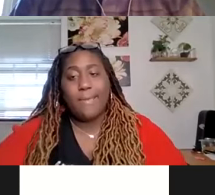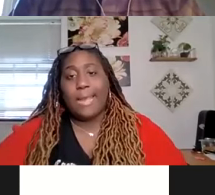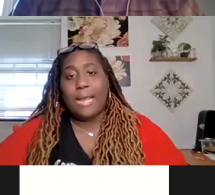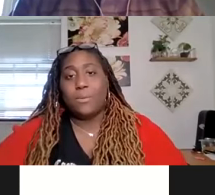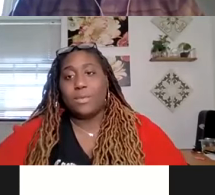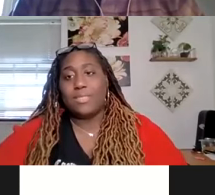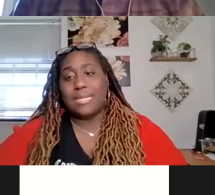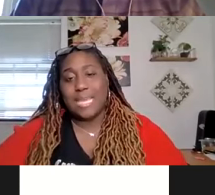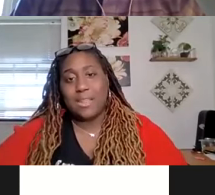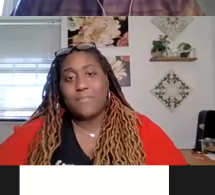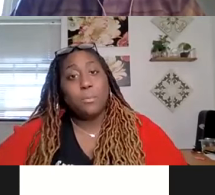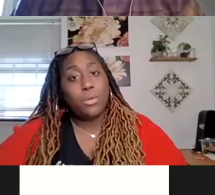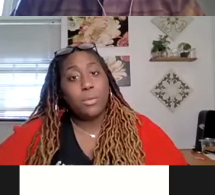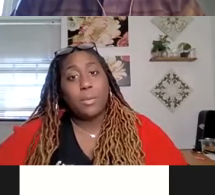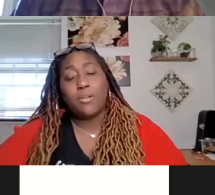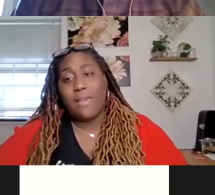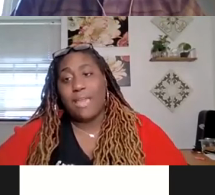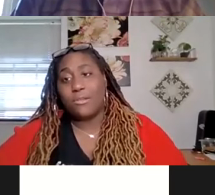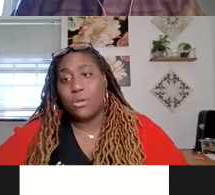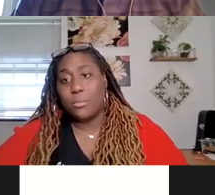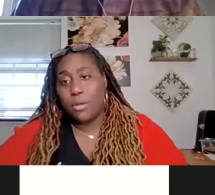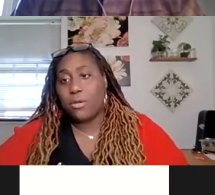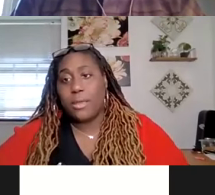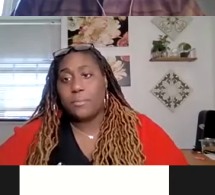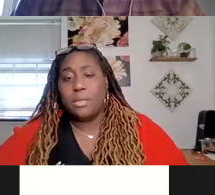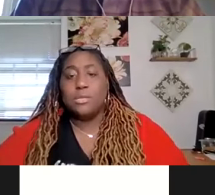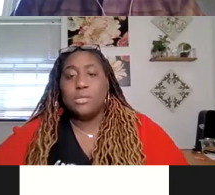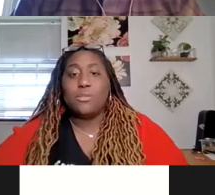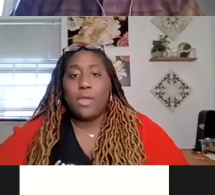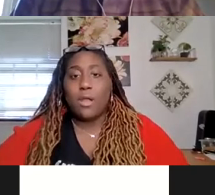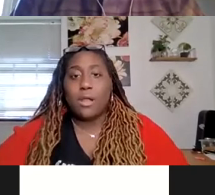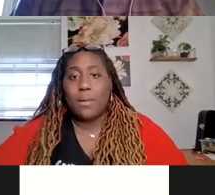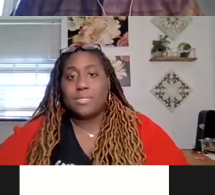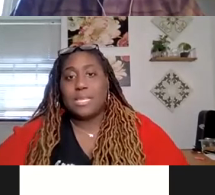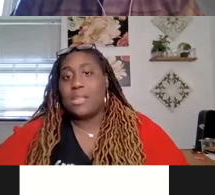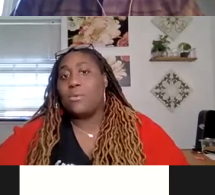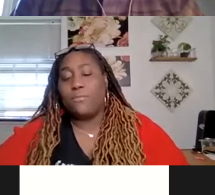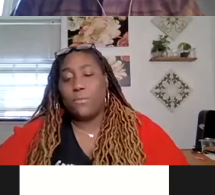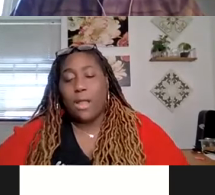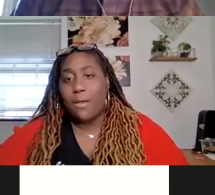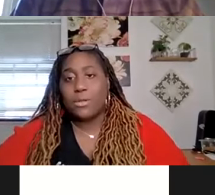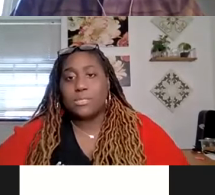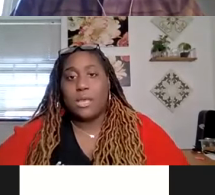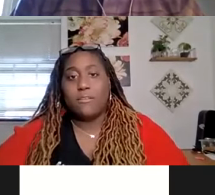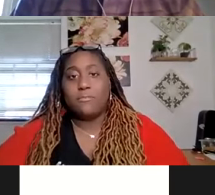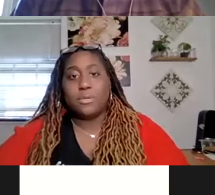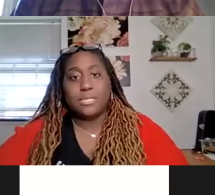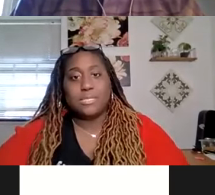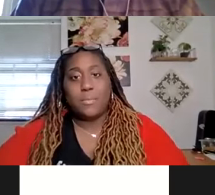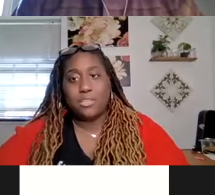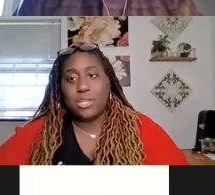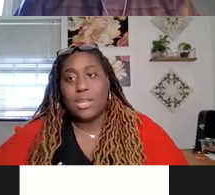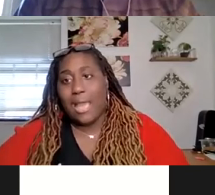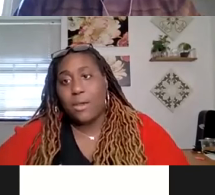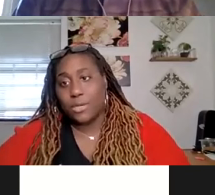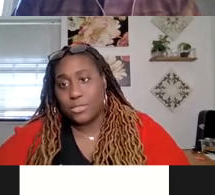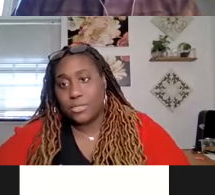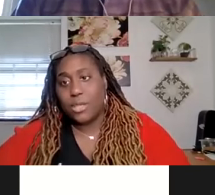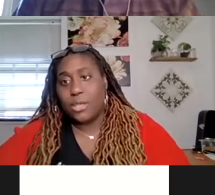participating with a TANF employment provider or program. So they are compensated with 4 hours of